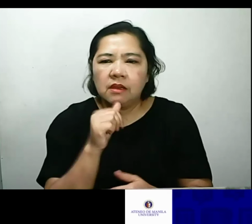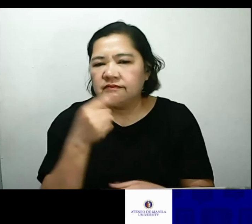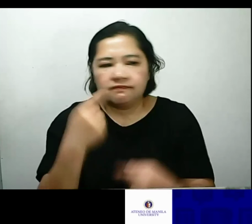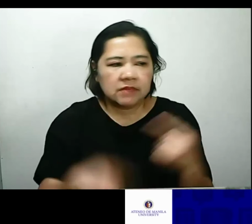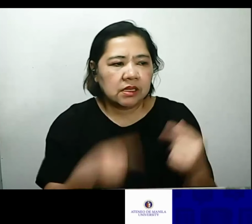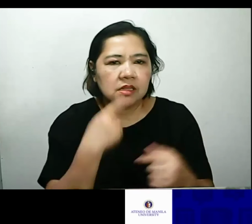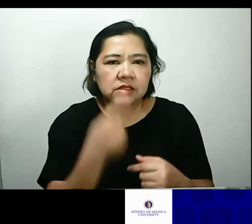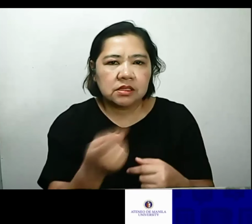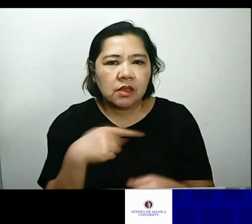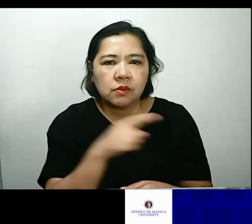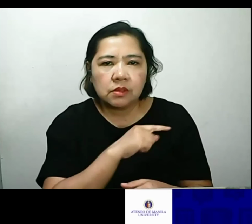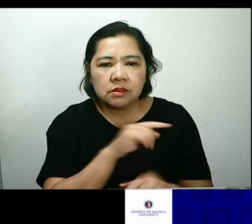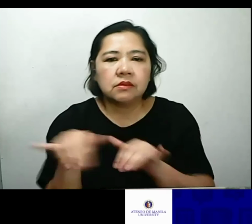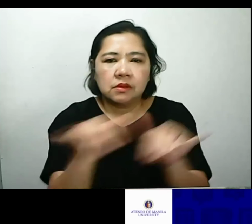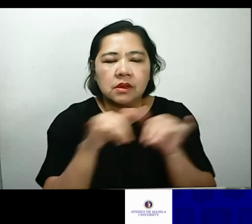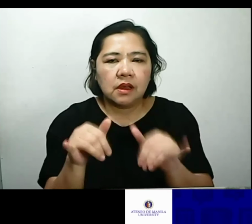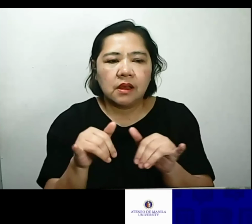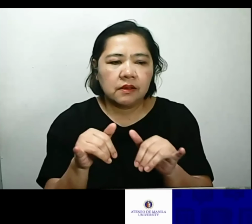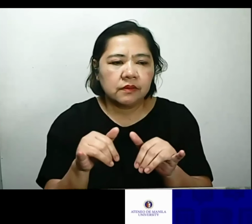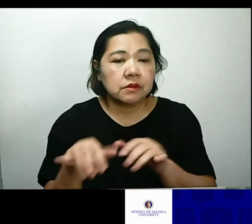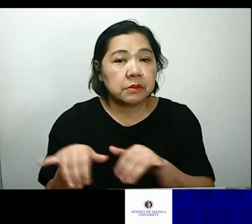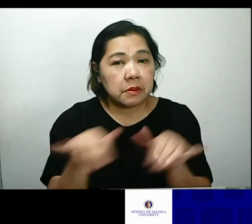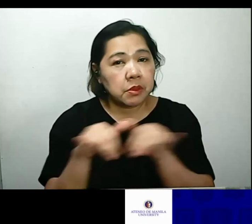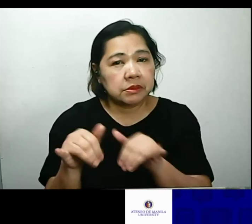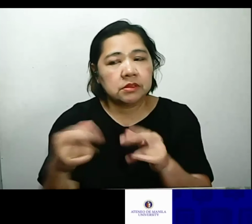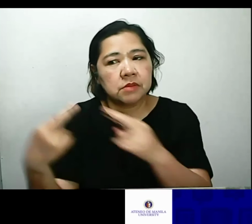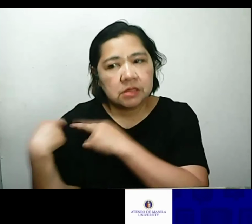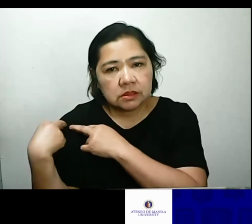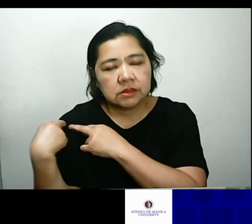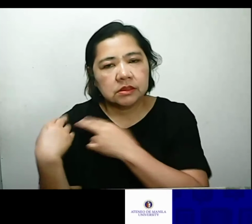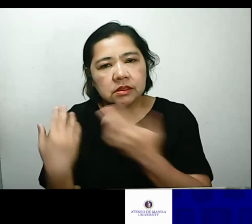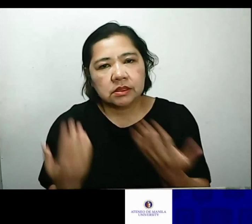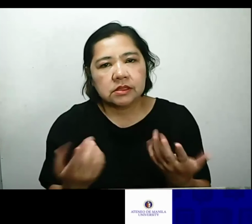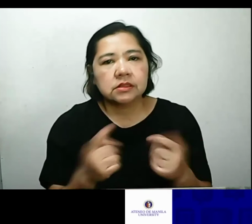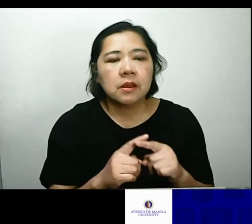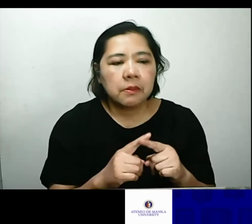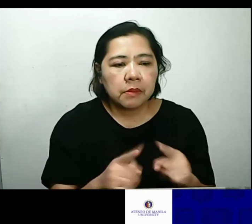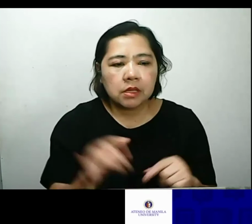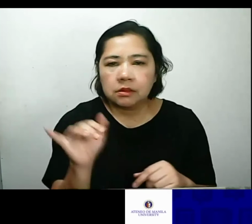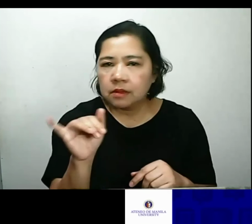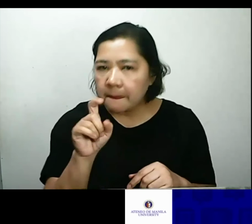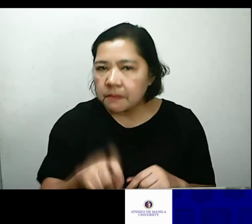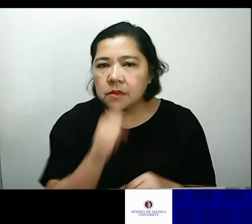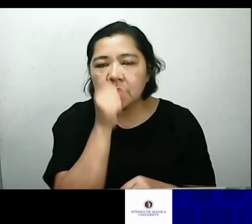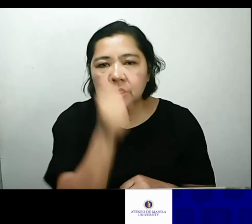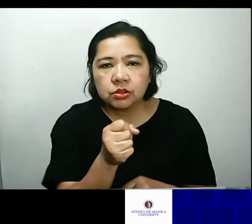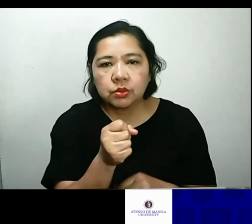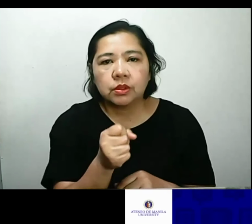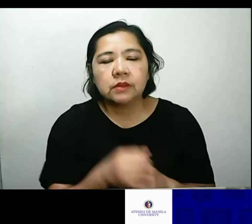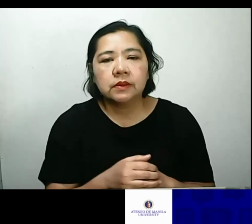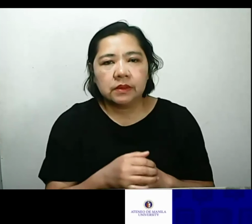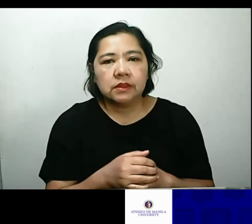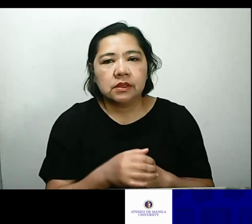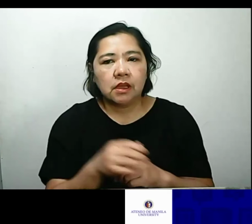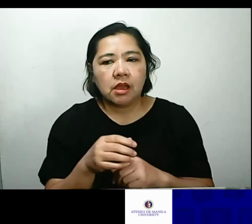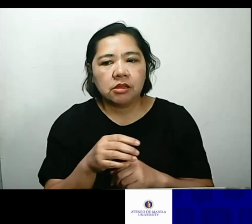all have common responsibilities and actually throw us the burden, but they should also ensure that they are